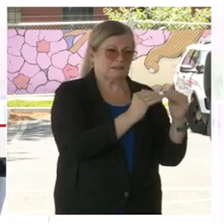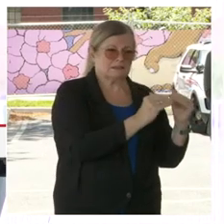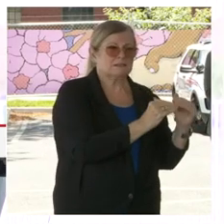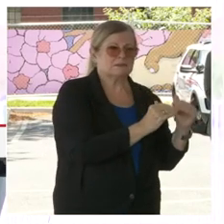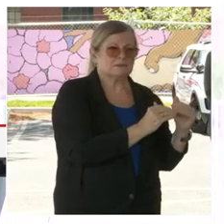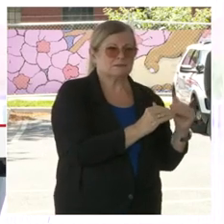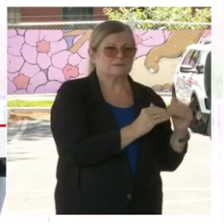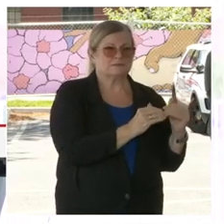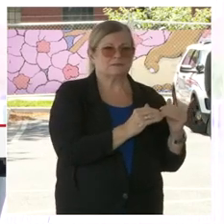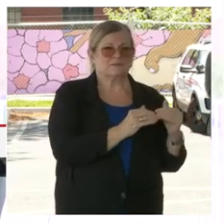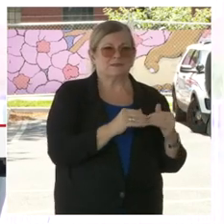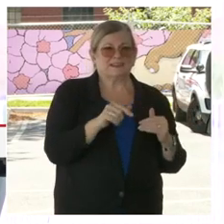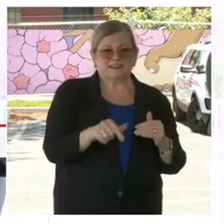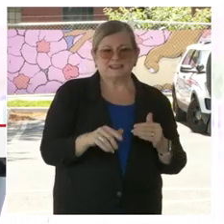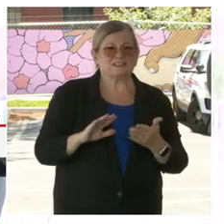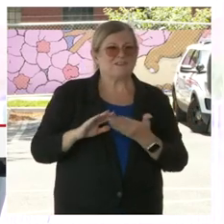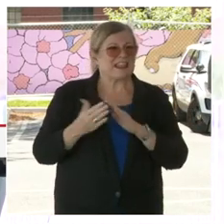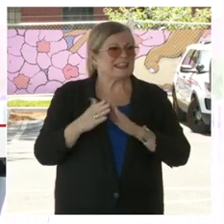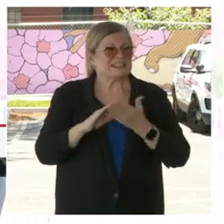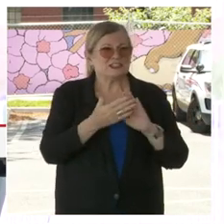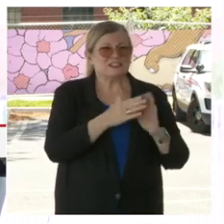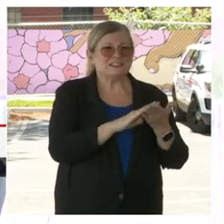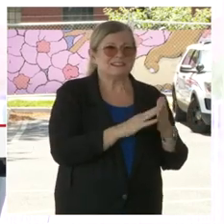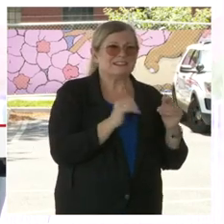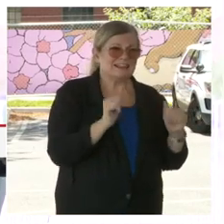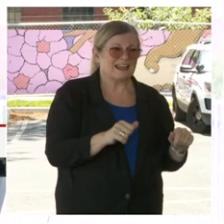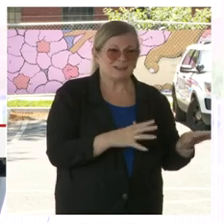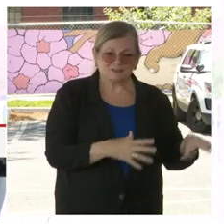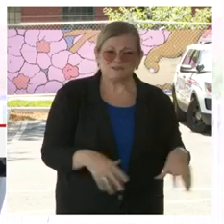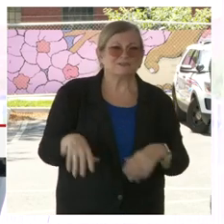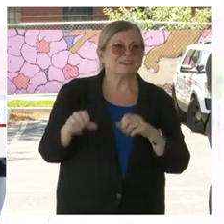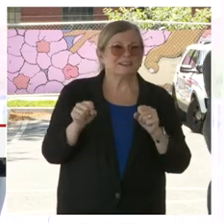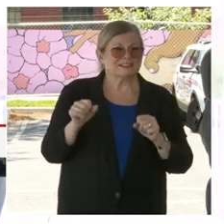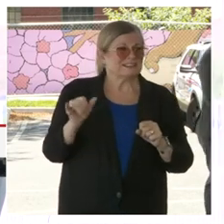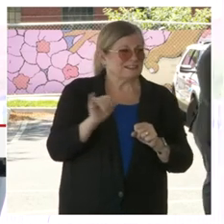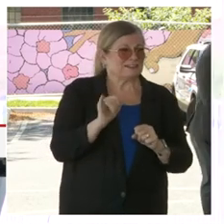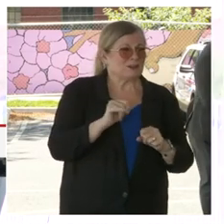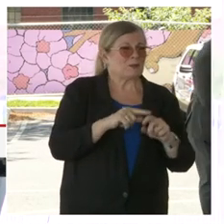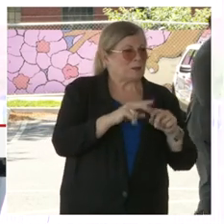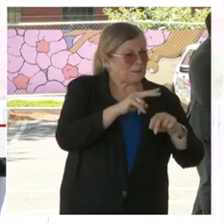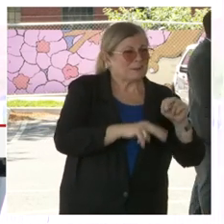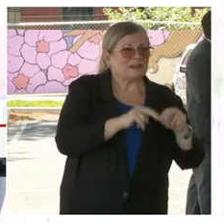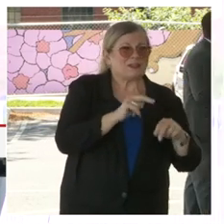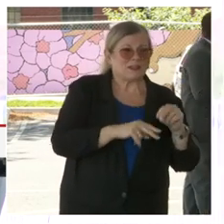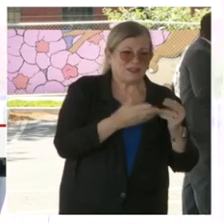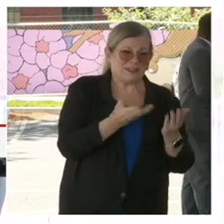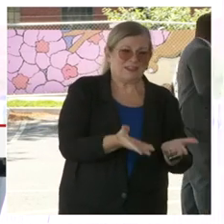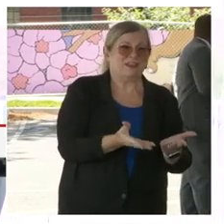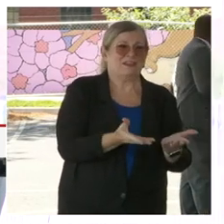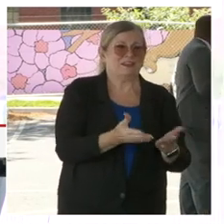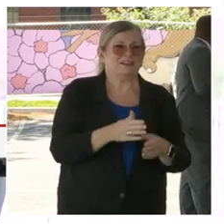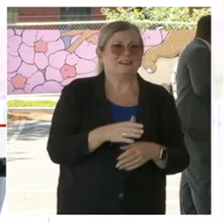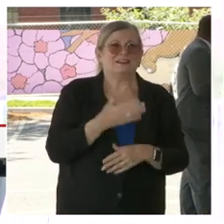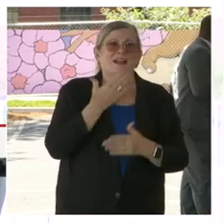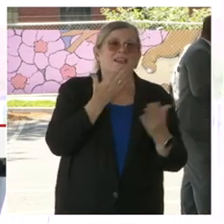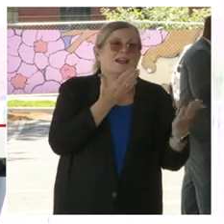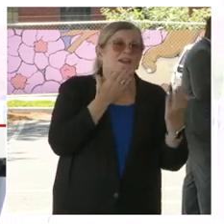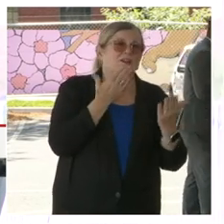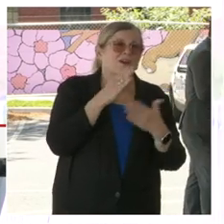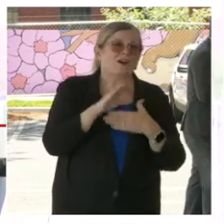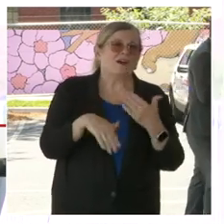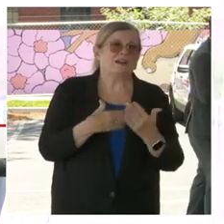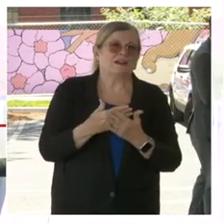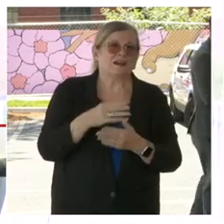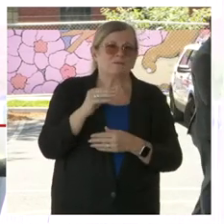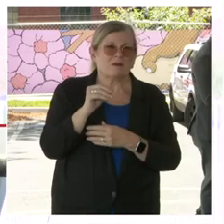a village to get this far. We'd like to thank our good friends and partners at the Congress Heights Community Training and Development Corporation, Monica Ray, Monica Jones,